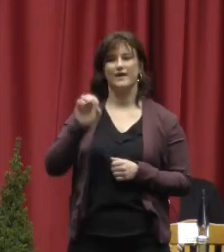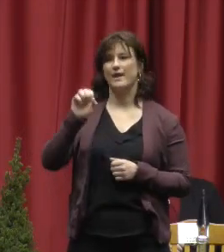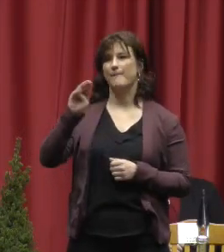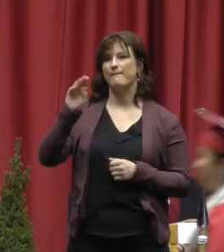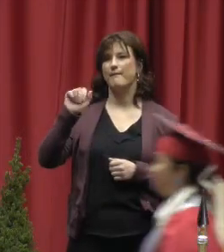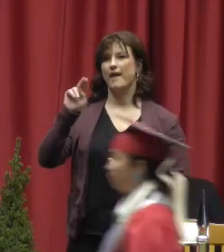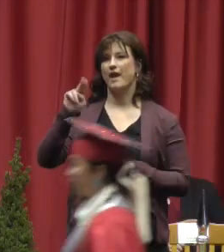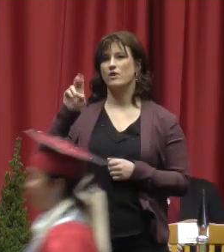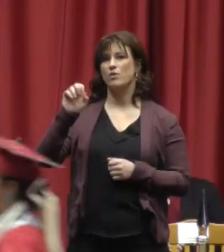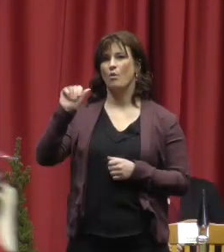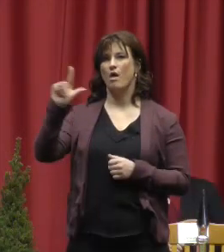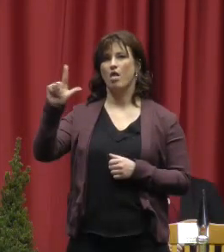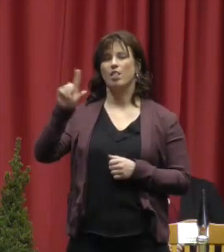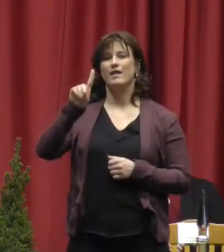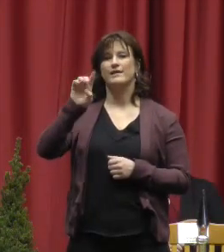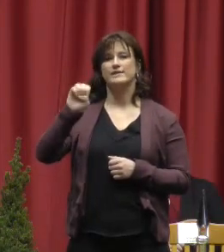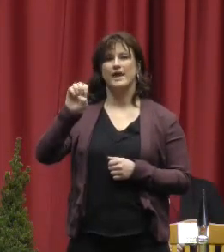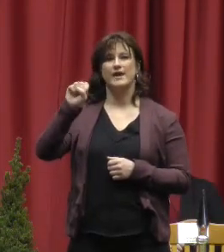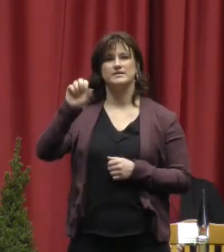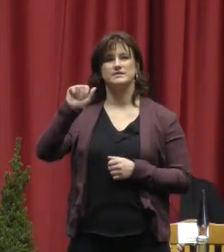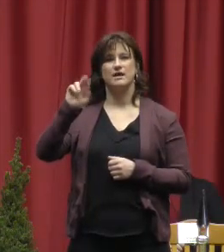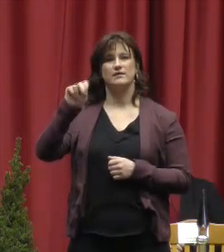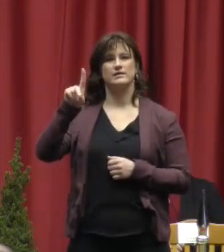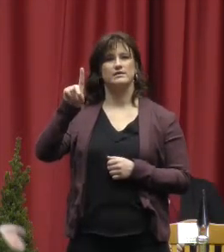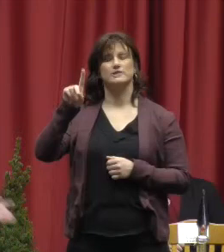Emmanuel De Santiago.